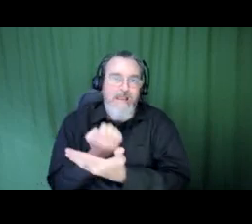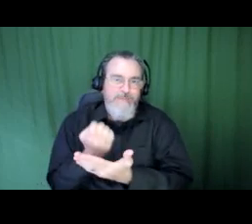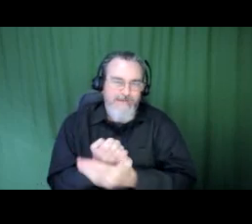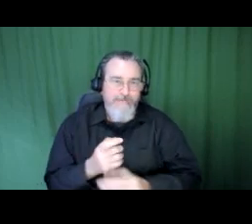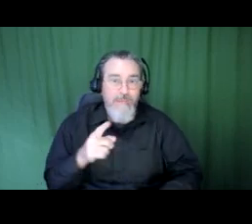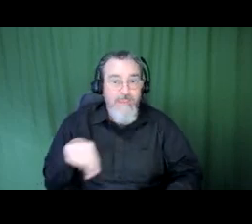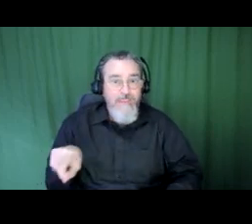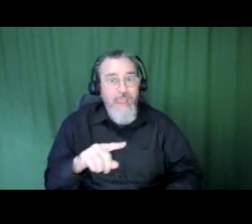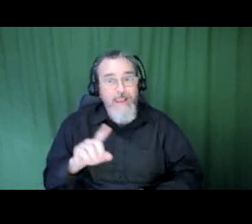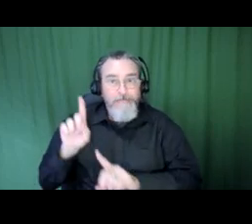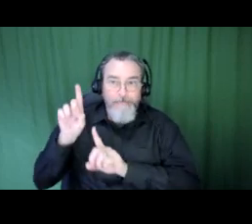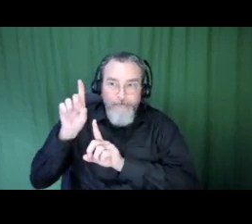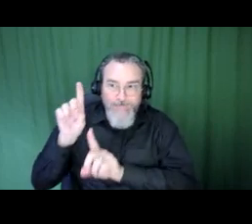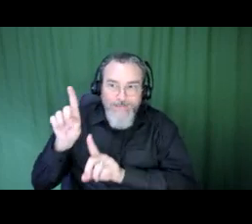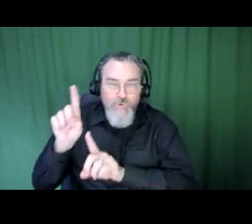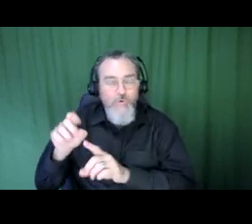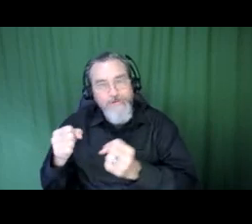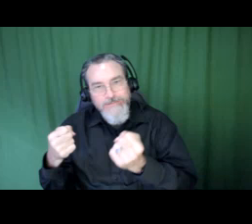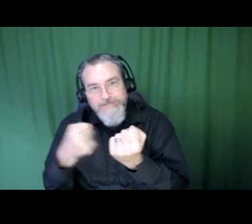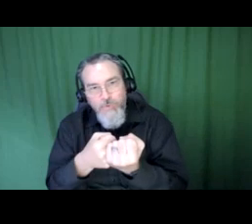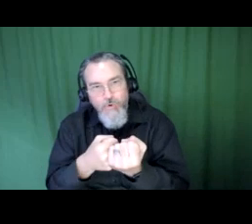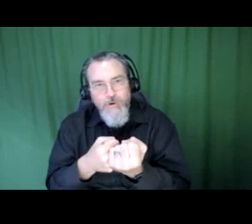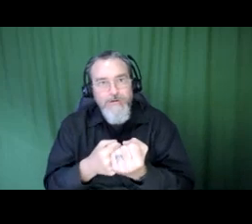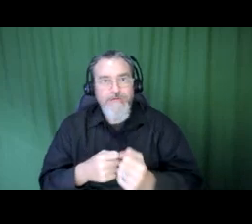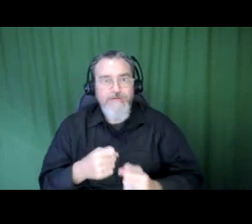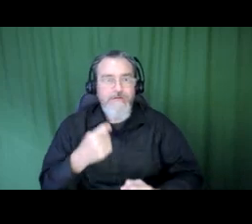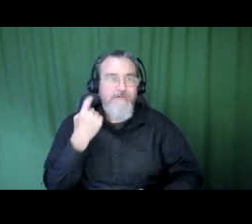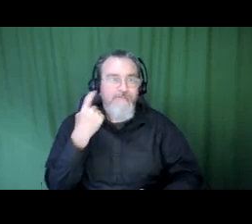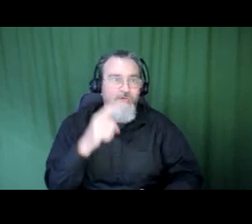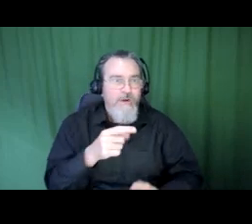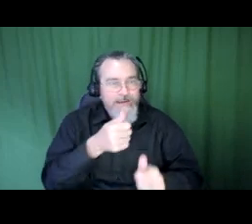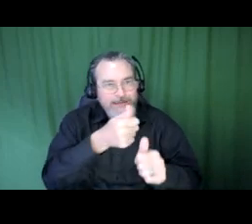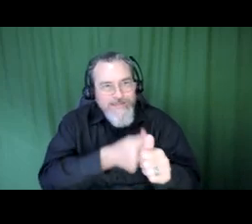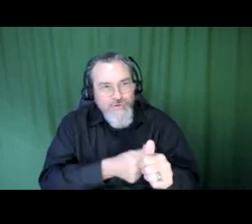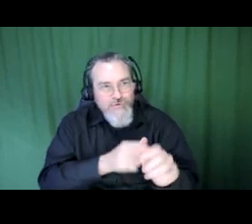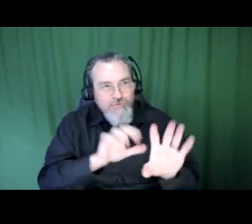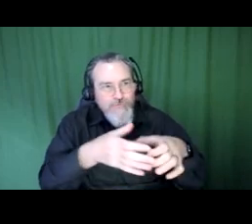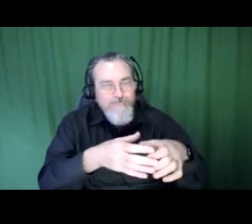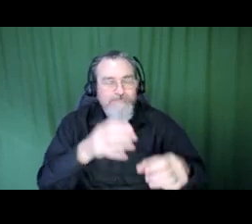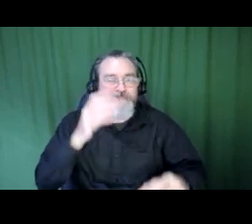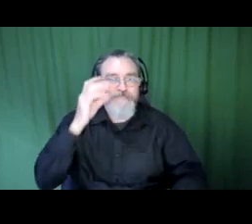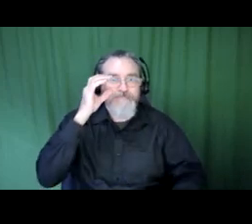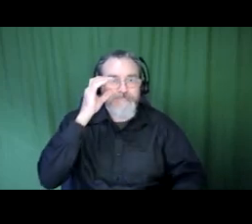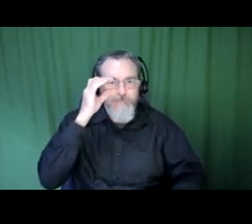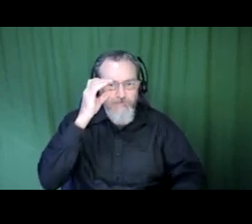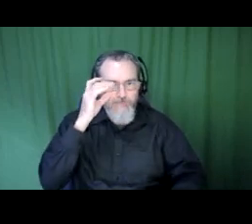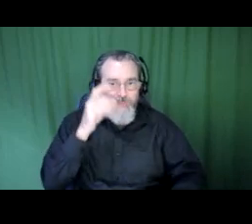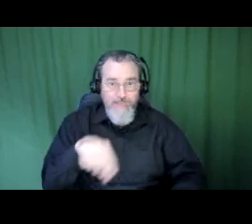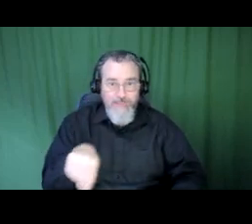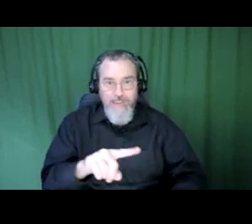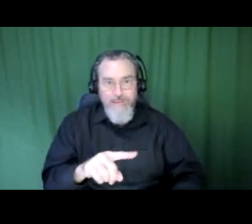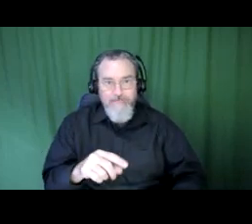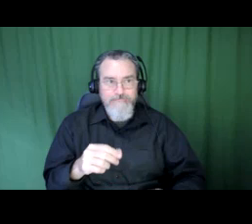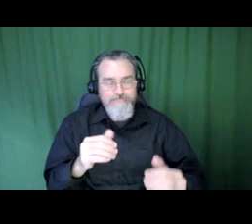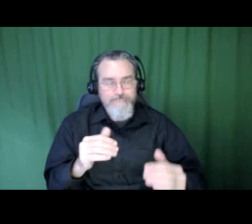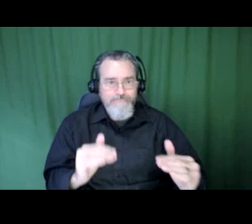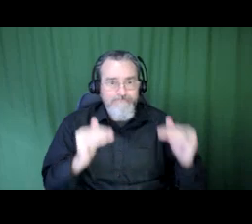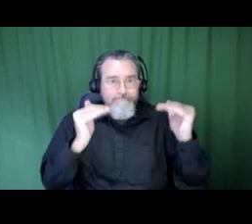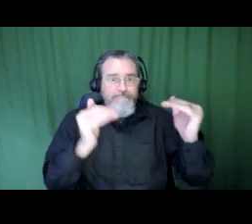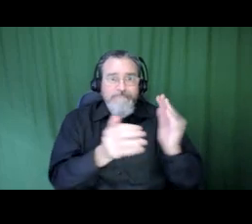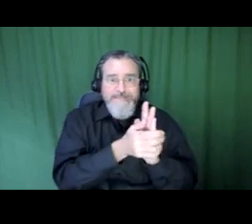support for each network and population as needed. They bring upskilling and green job